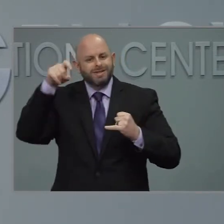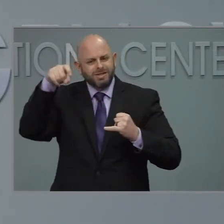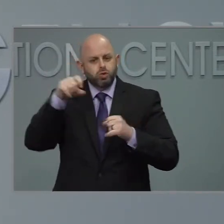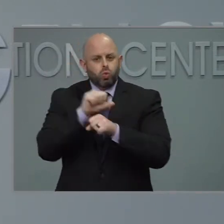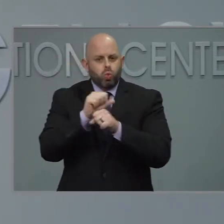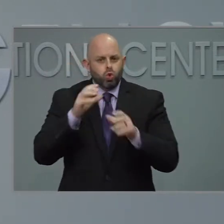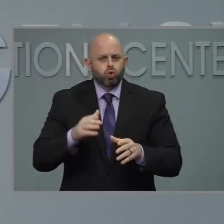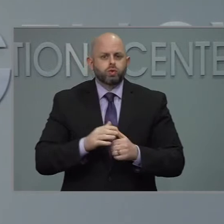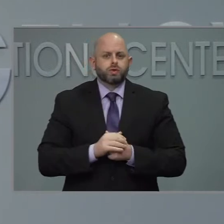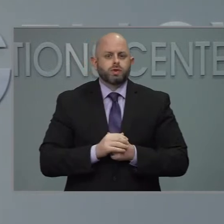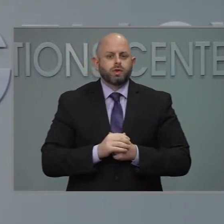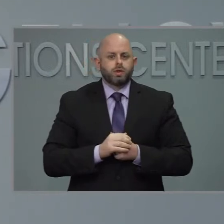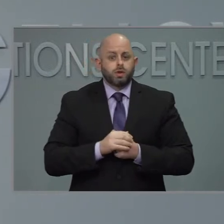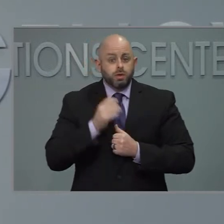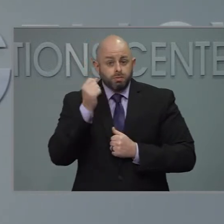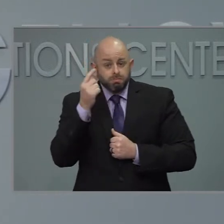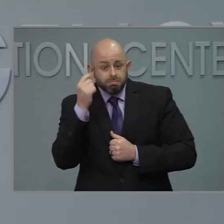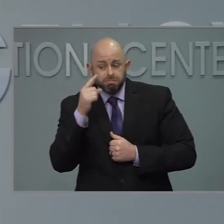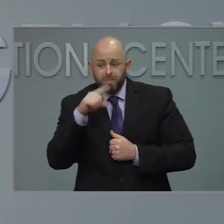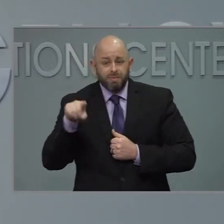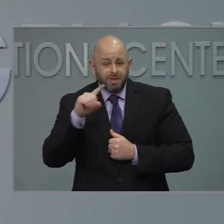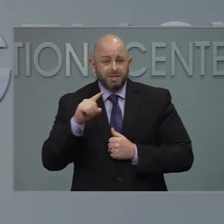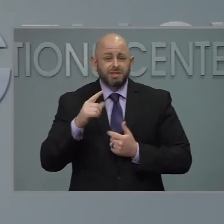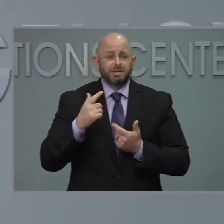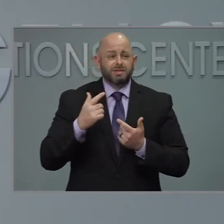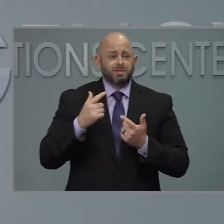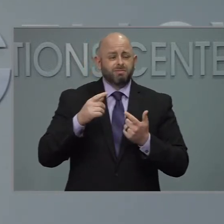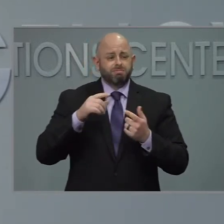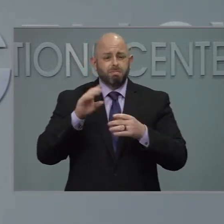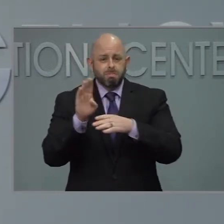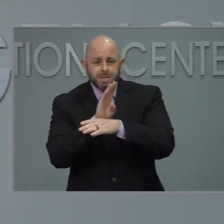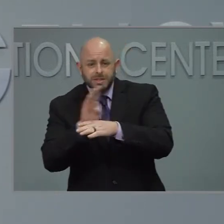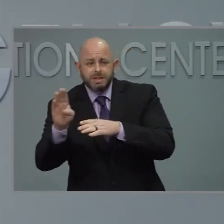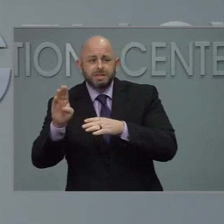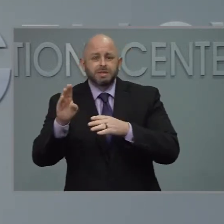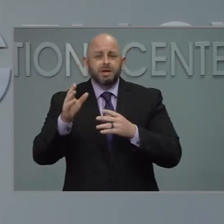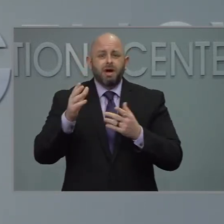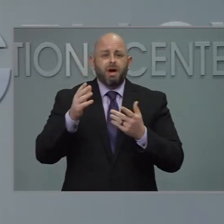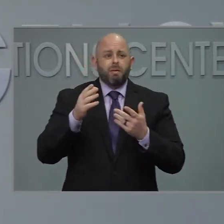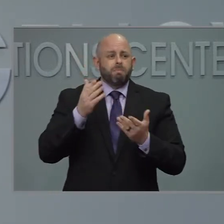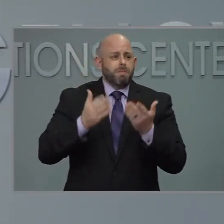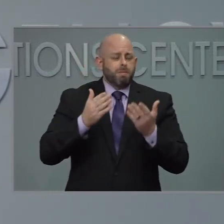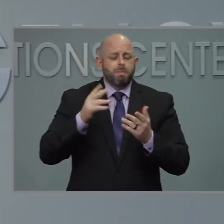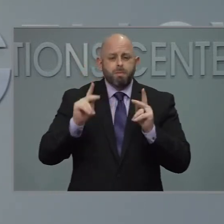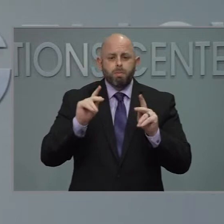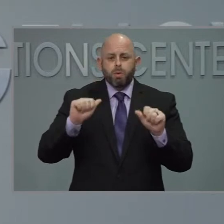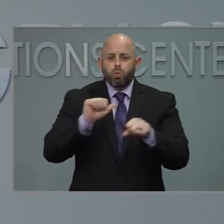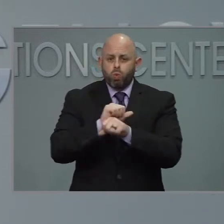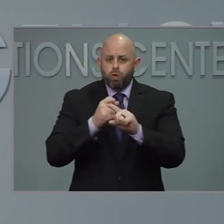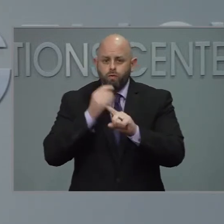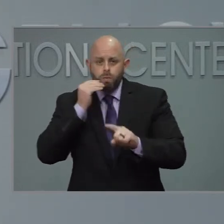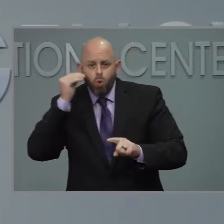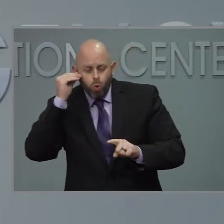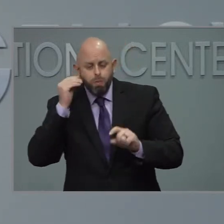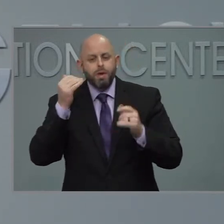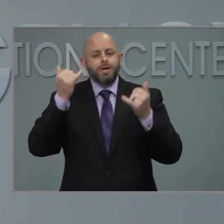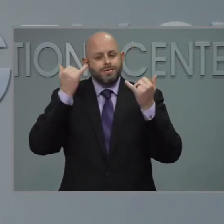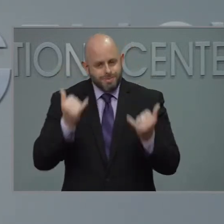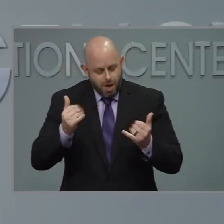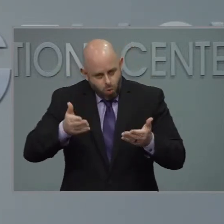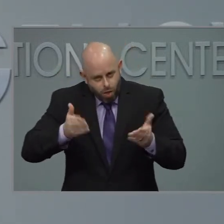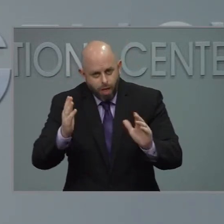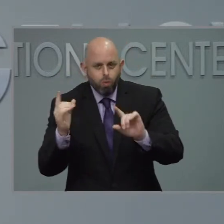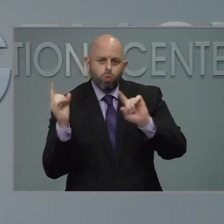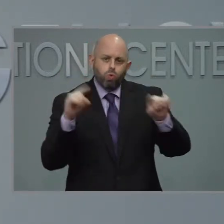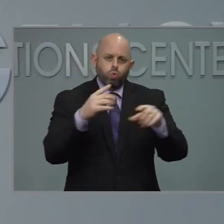those in some of the industries that were already available, but they may be people who can work from home. They would become eligible, and other